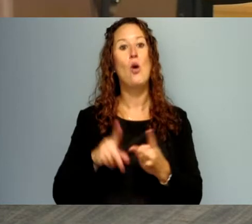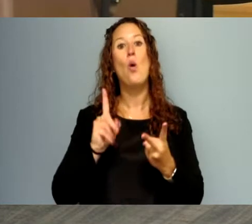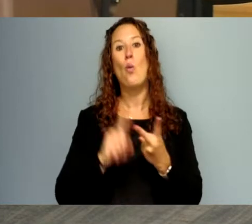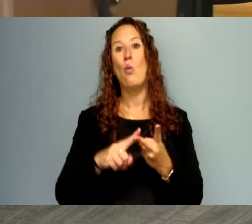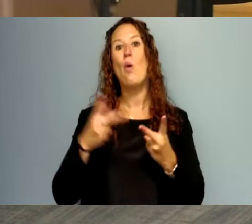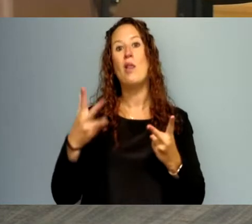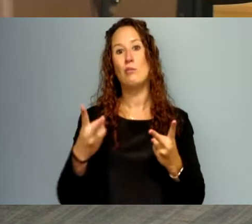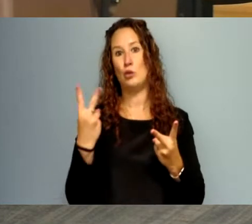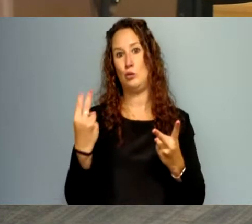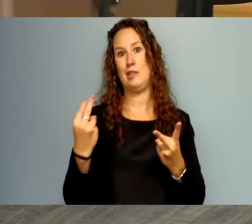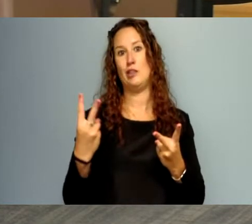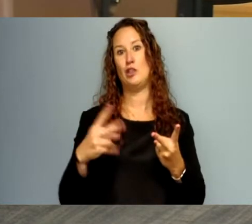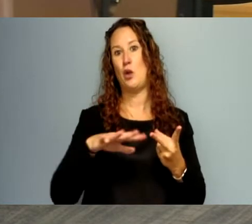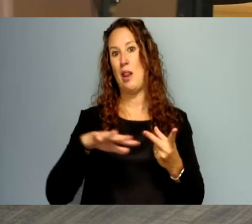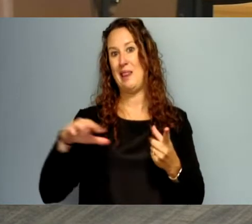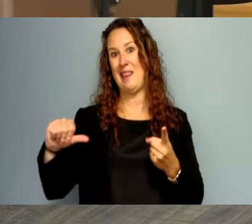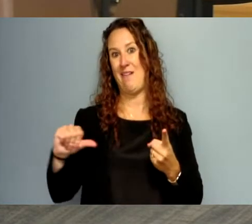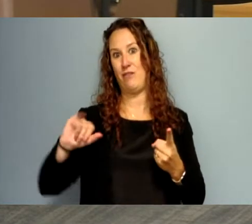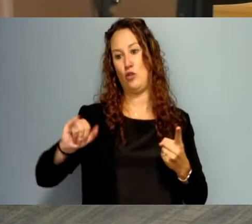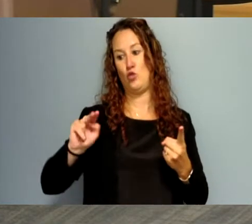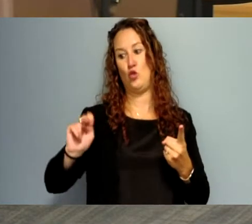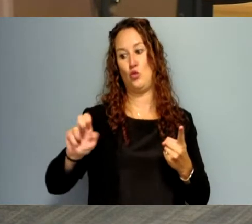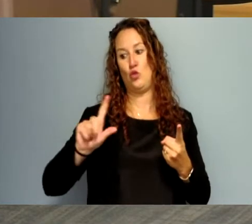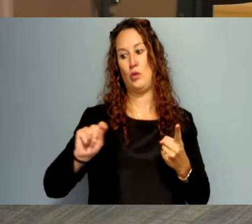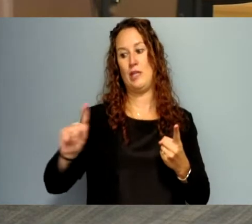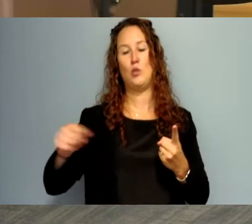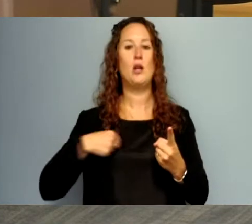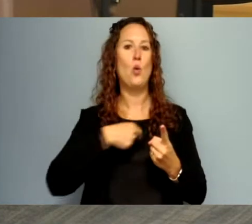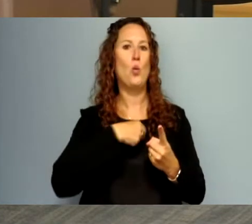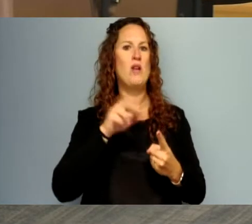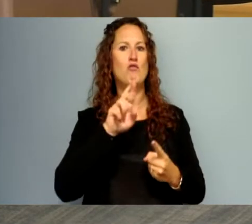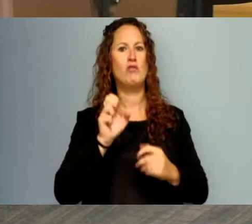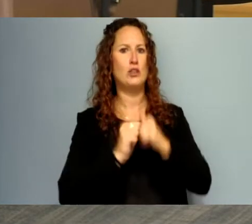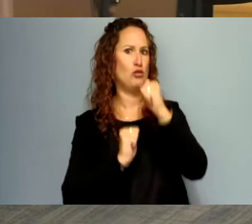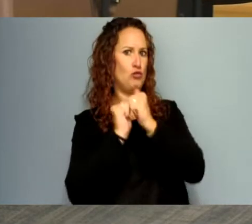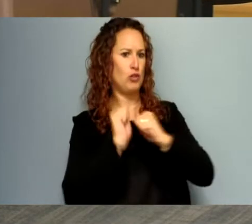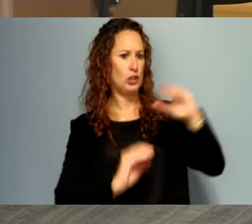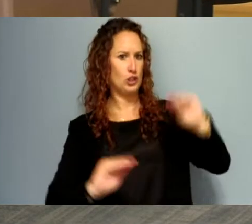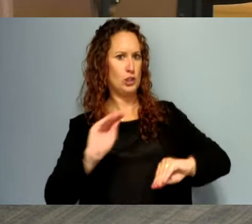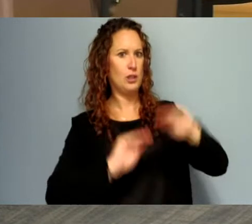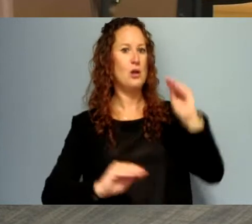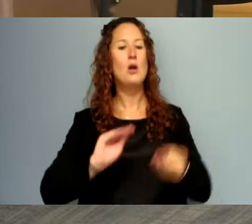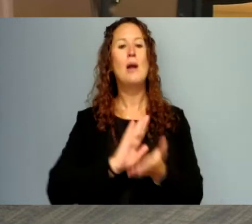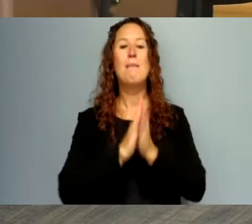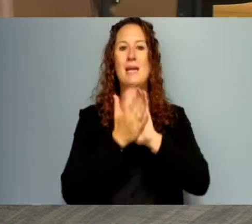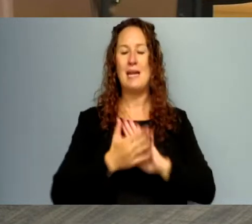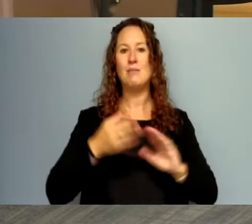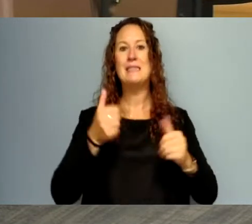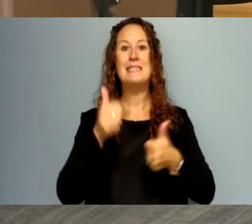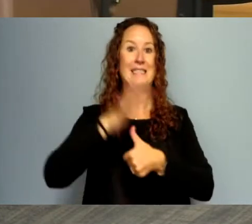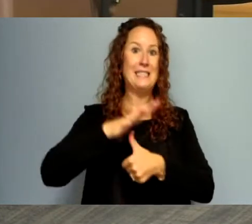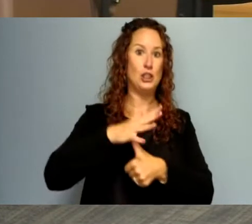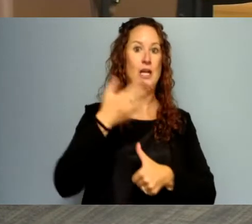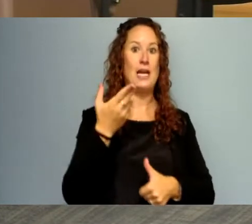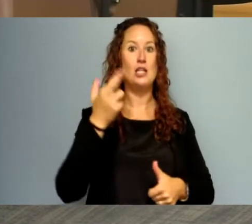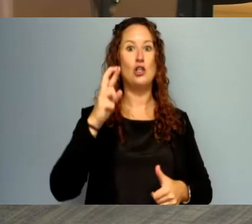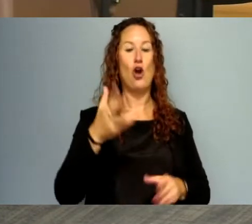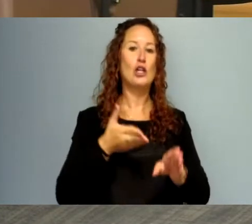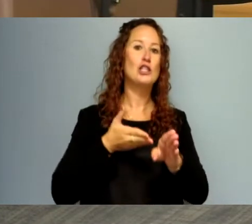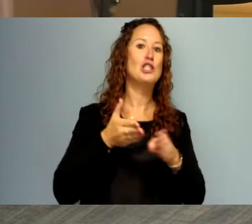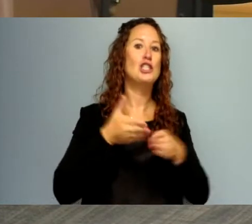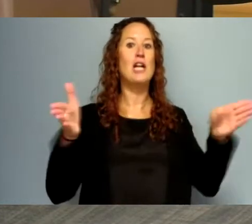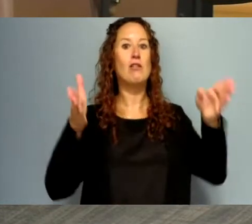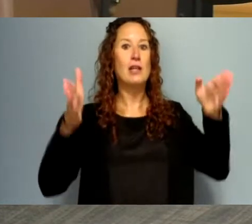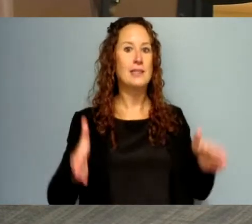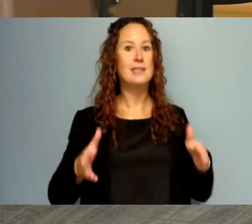2 years ago in June of 2020, we restructured and we changed the position to senior HR generalist, leaving one HR